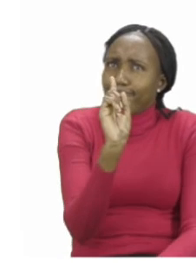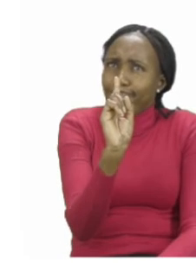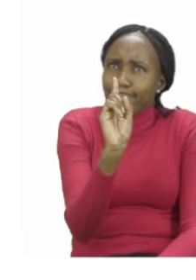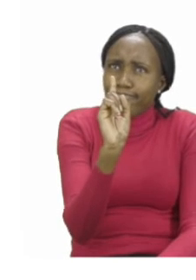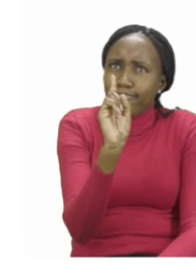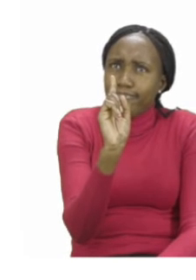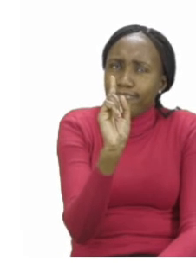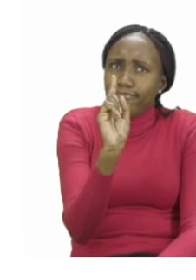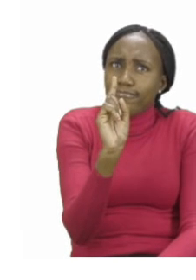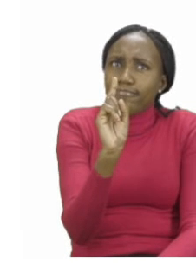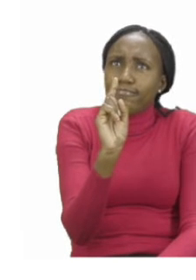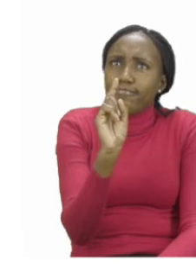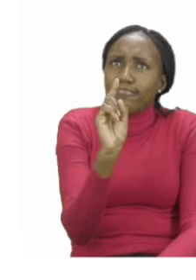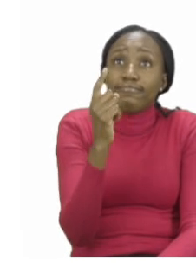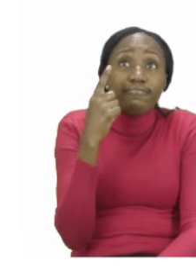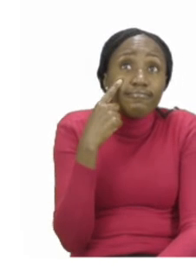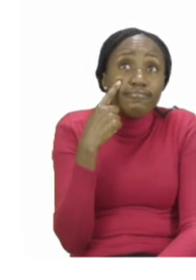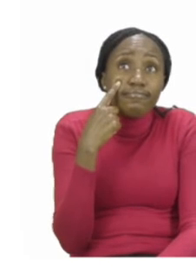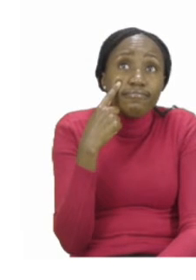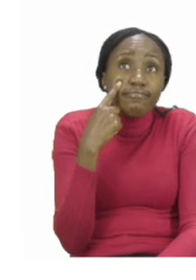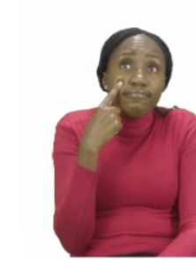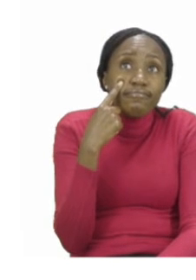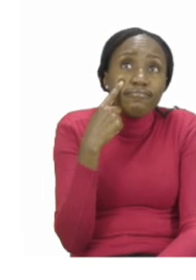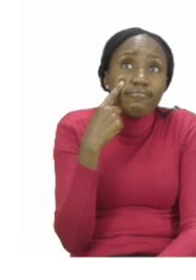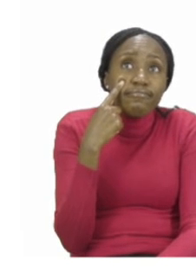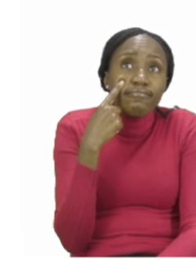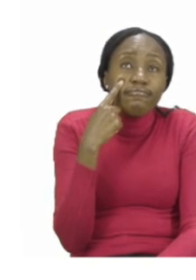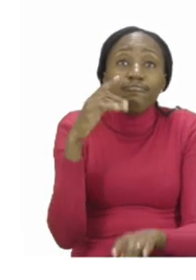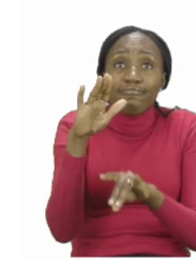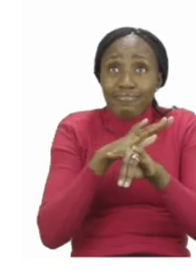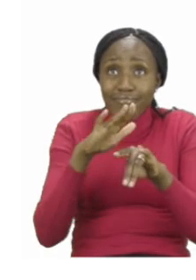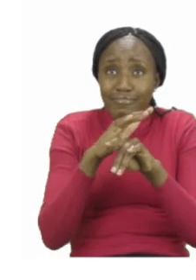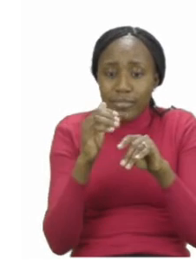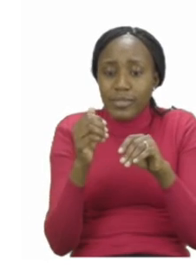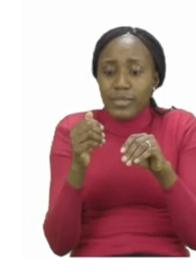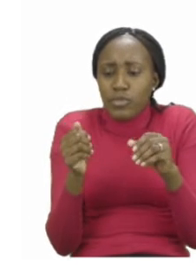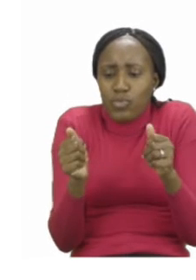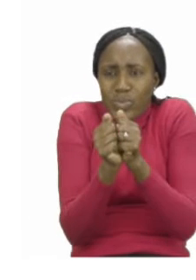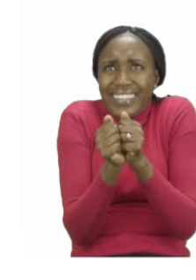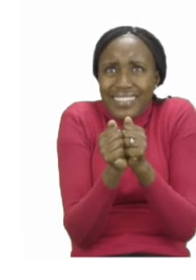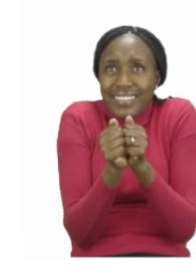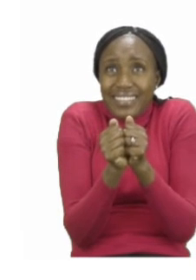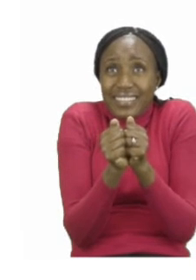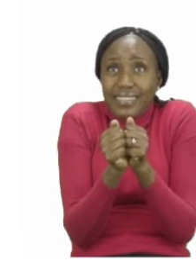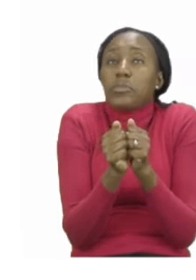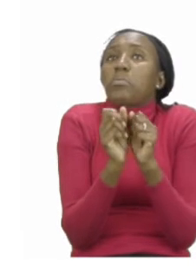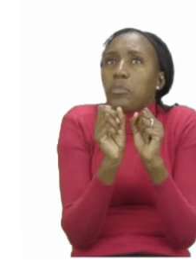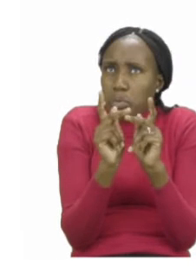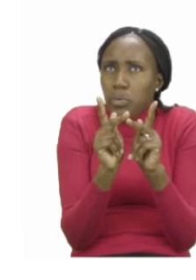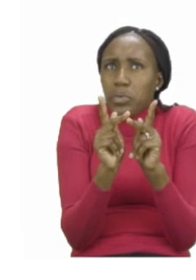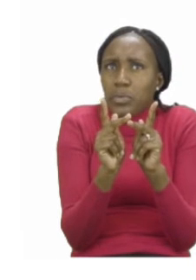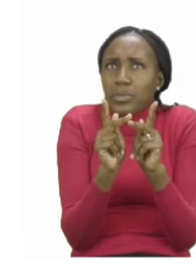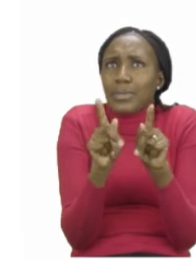animal. Can you see that these animals sit across each other?